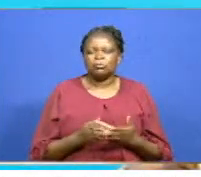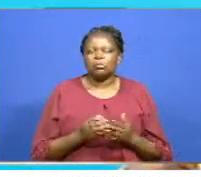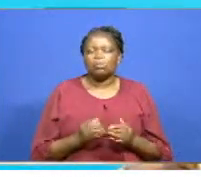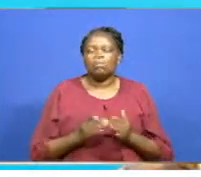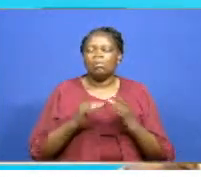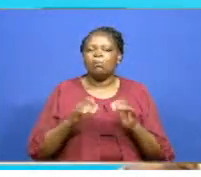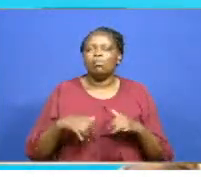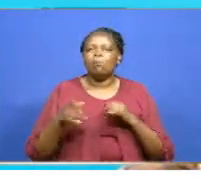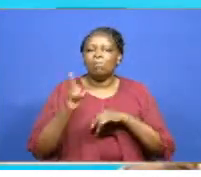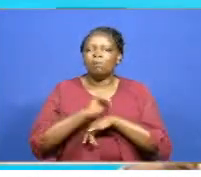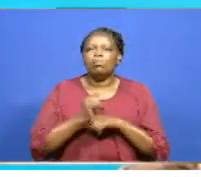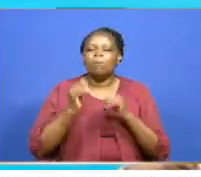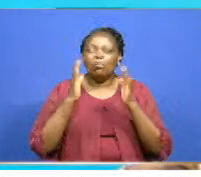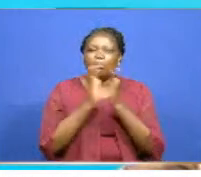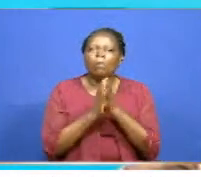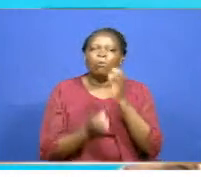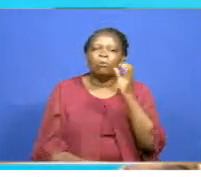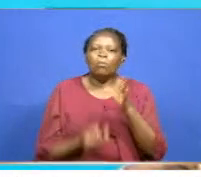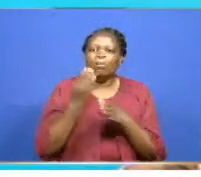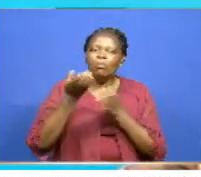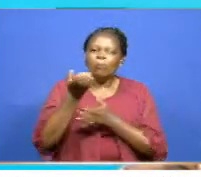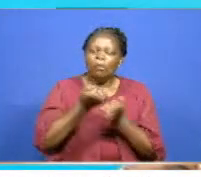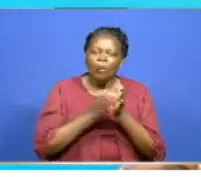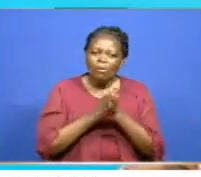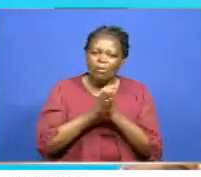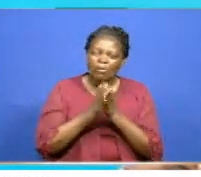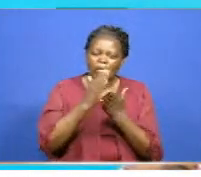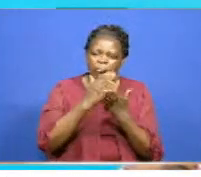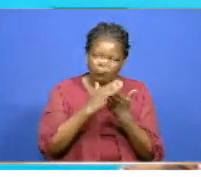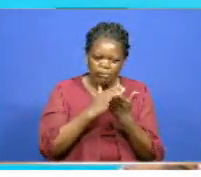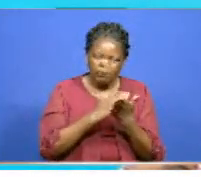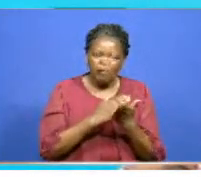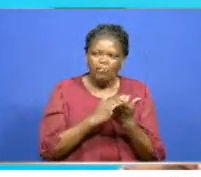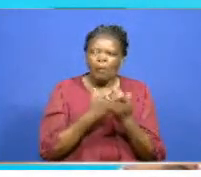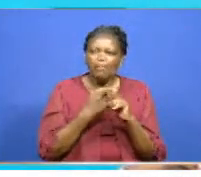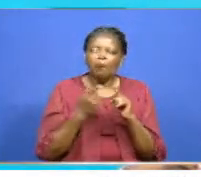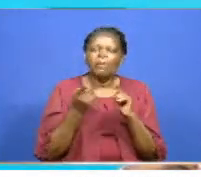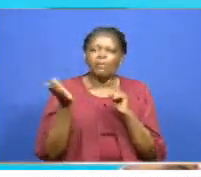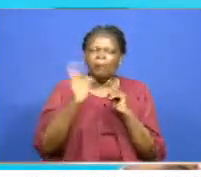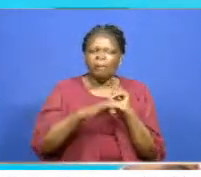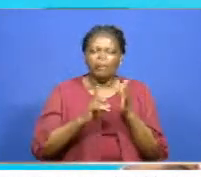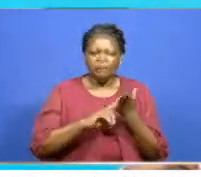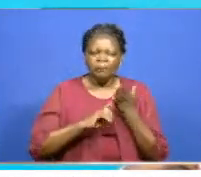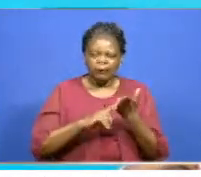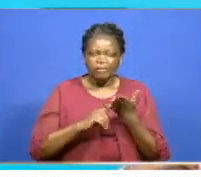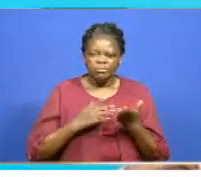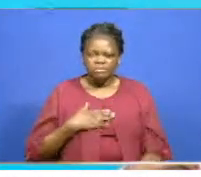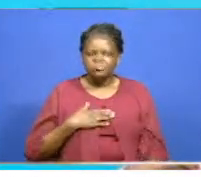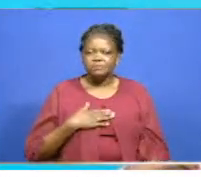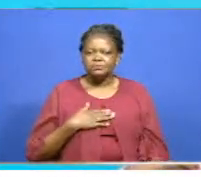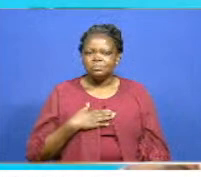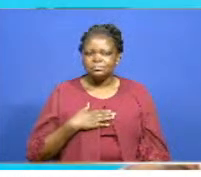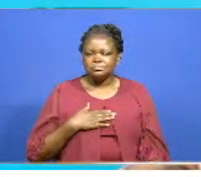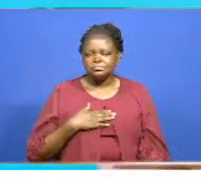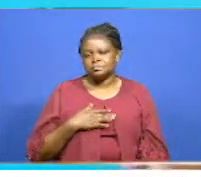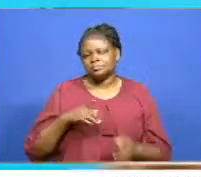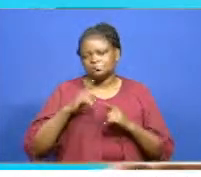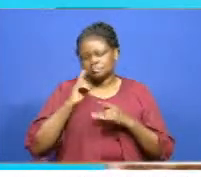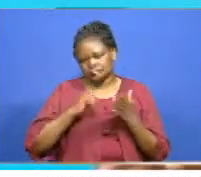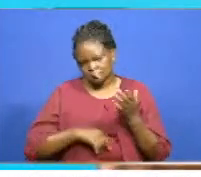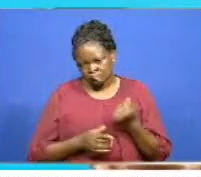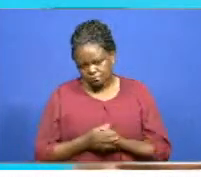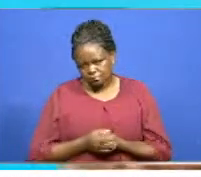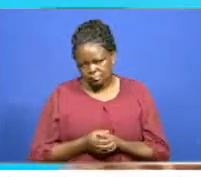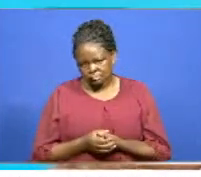the launch of the Economic Stimulus Program. But back to our discussion, Muliro, you're talking about